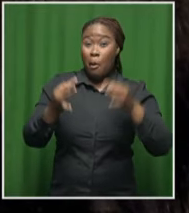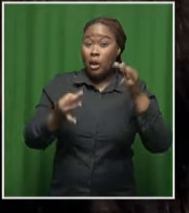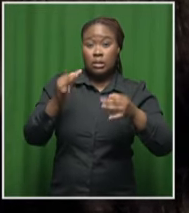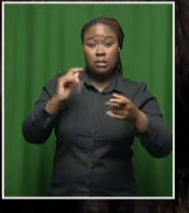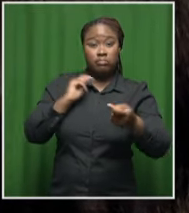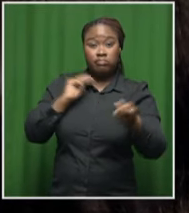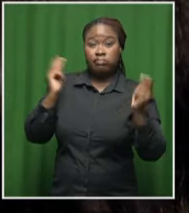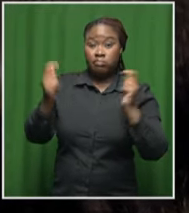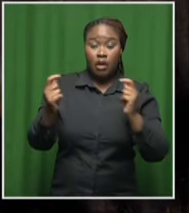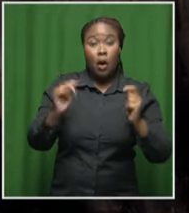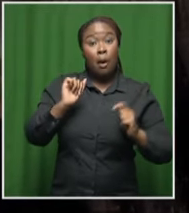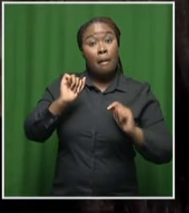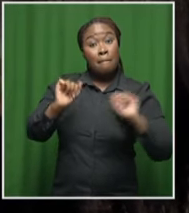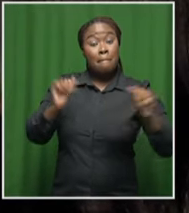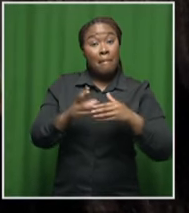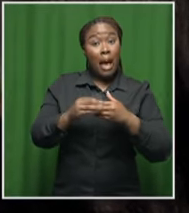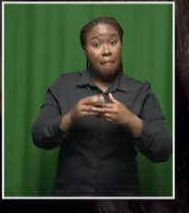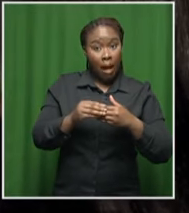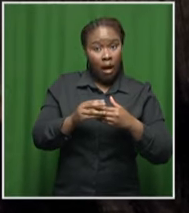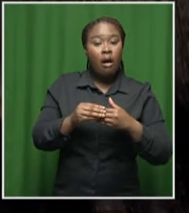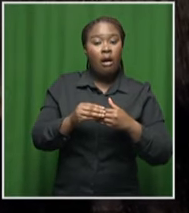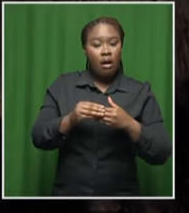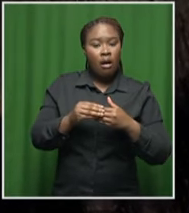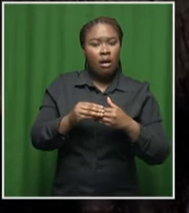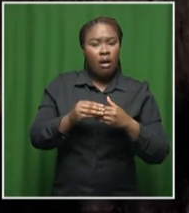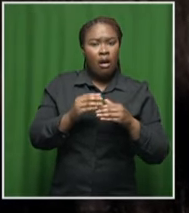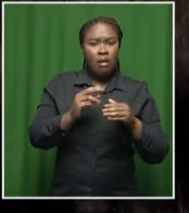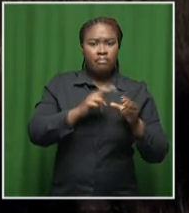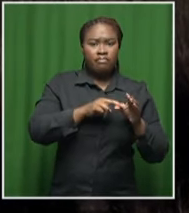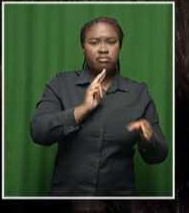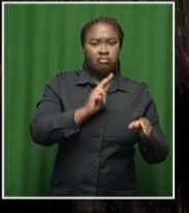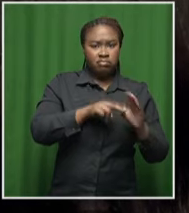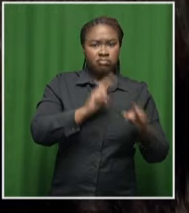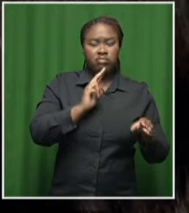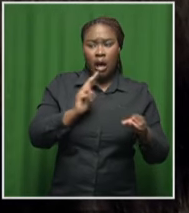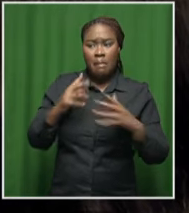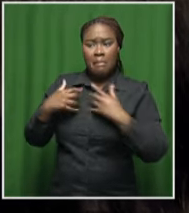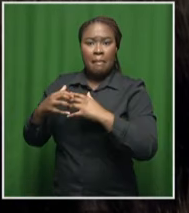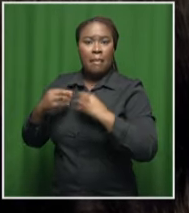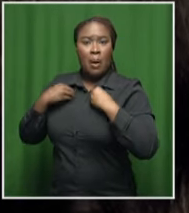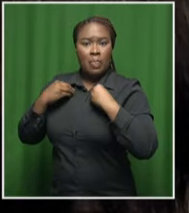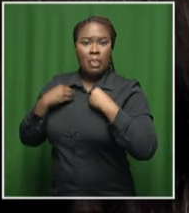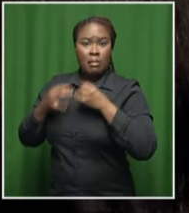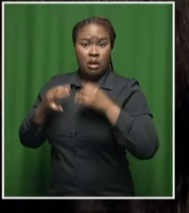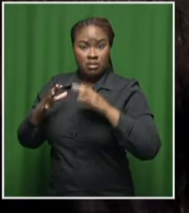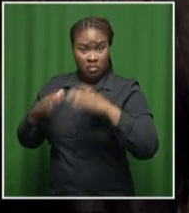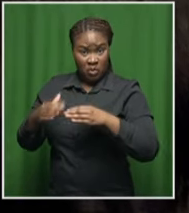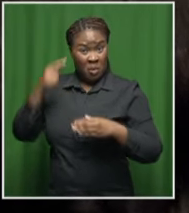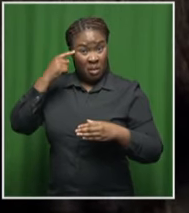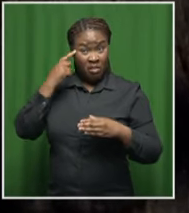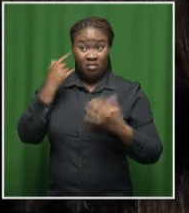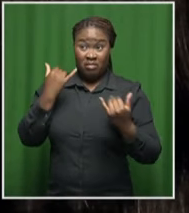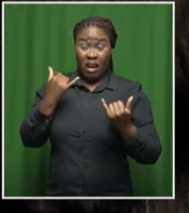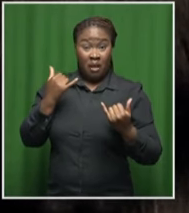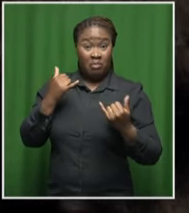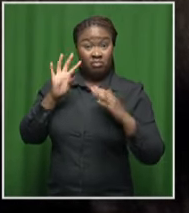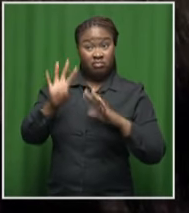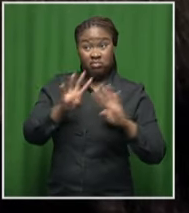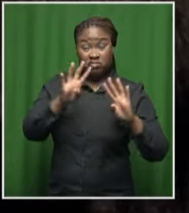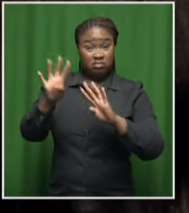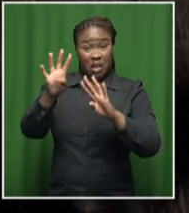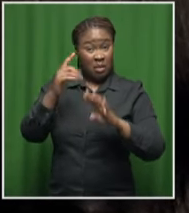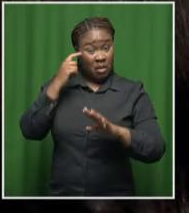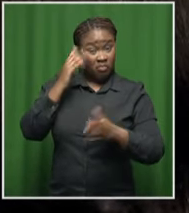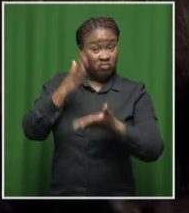of your members have started off with different parties. Is this a realistic task for the Democratic Alliance ahead of its plan